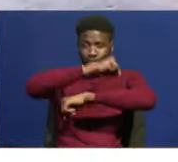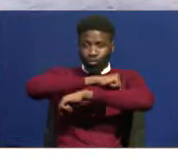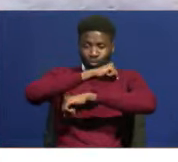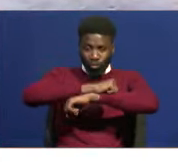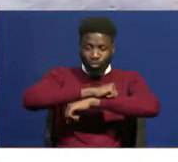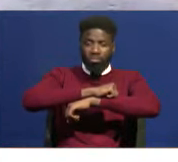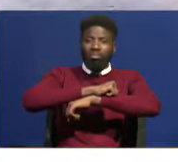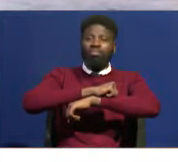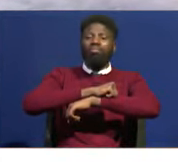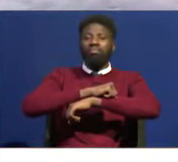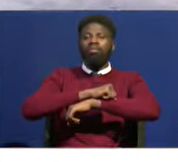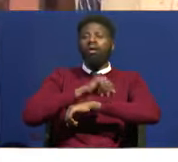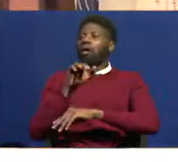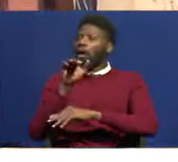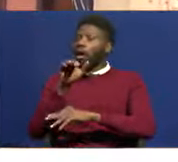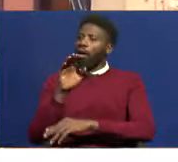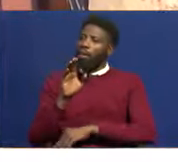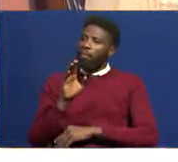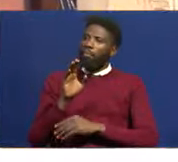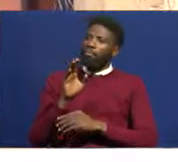from better equipped schools.